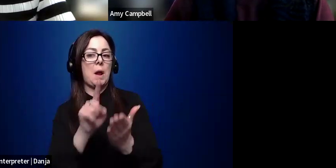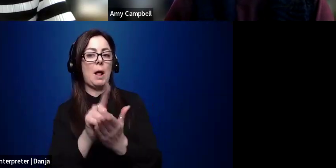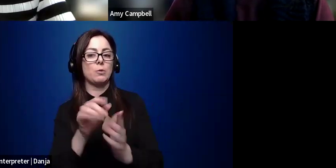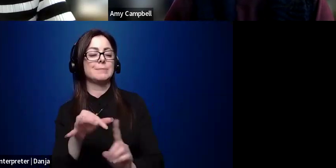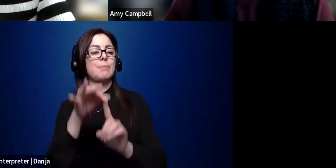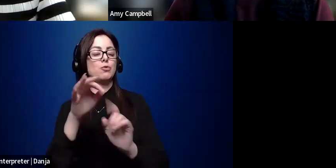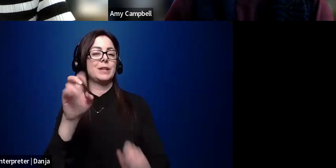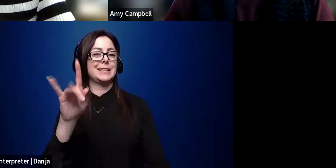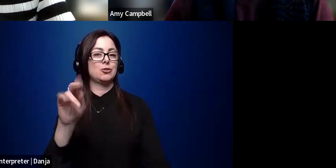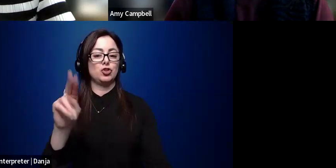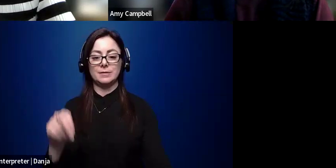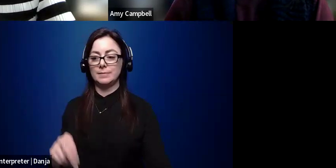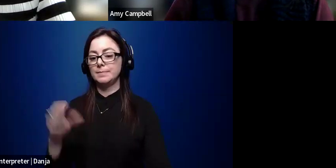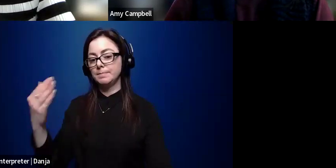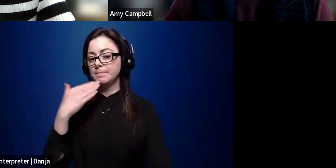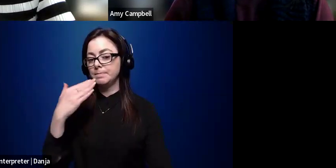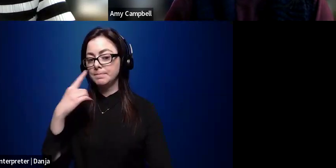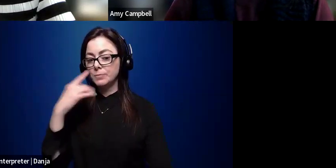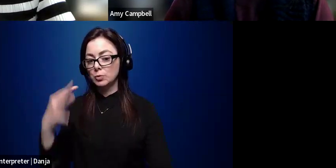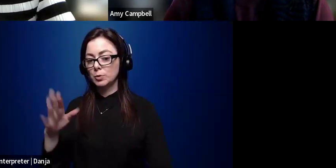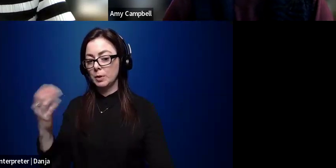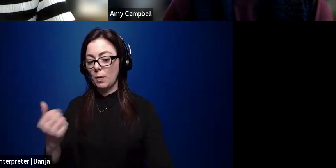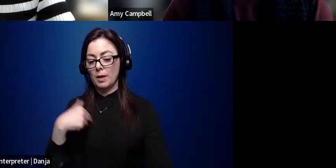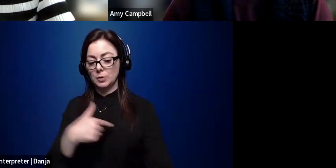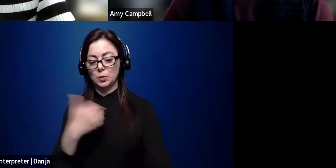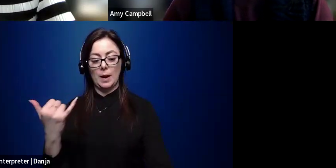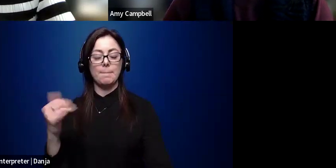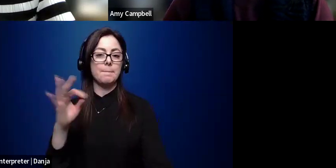edition. So. And thanks to our interpreter for being with us today too.